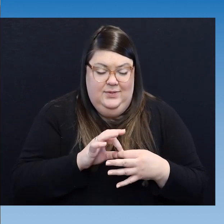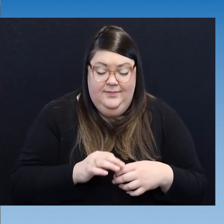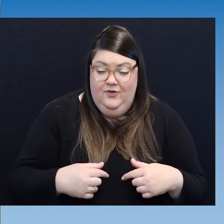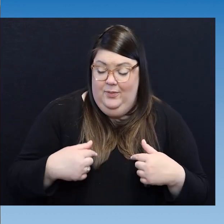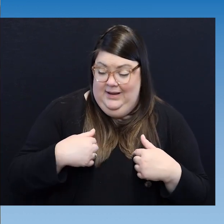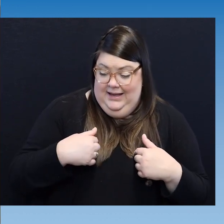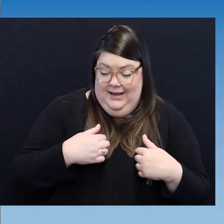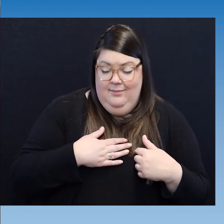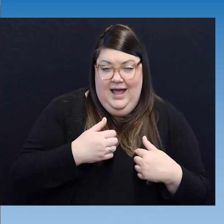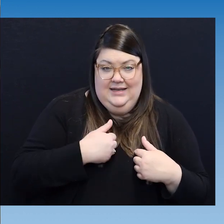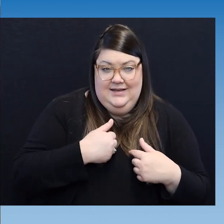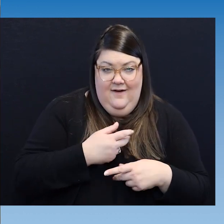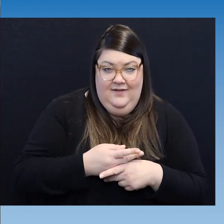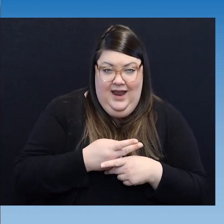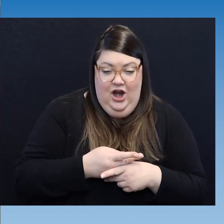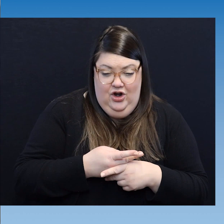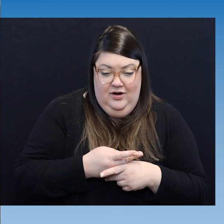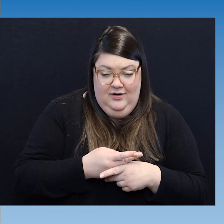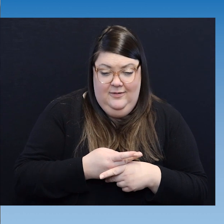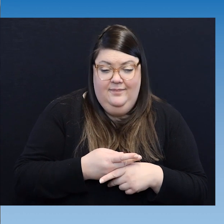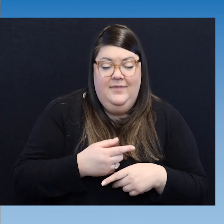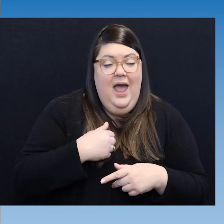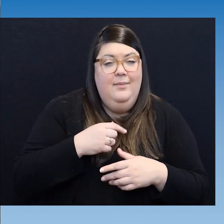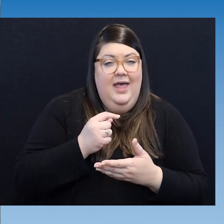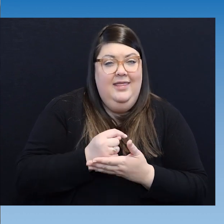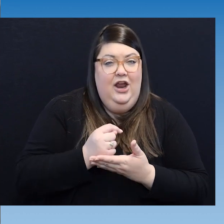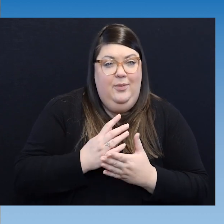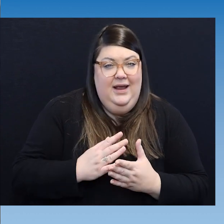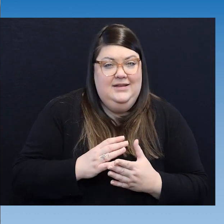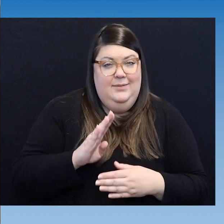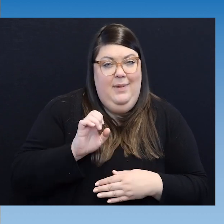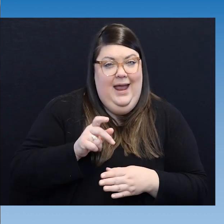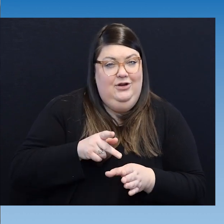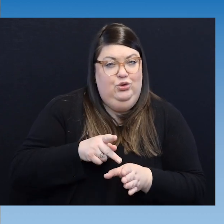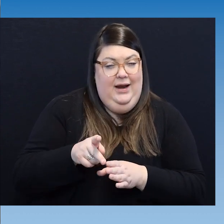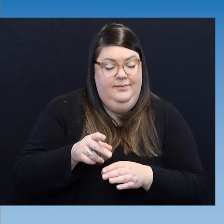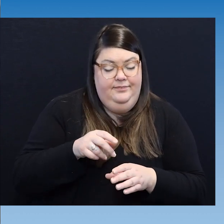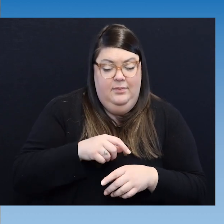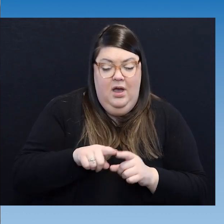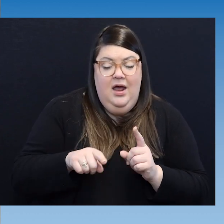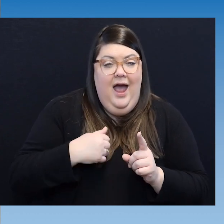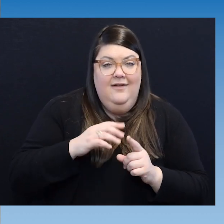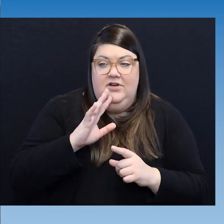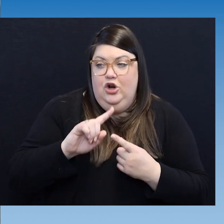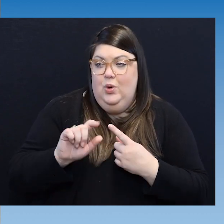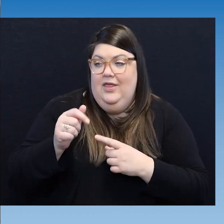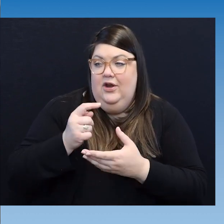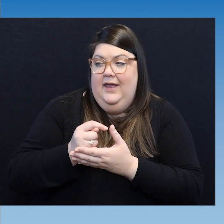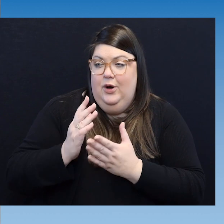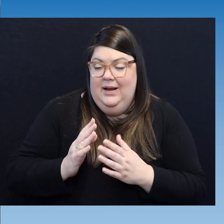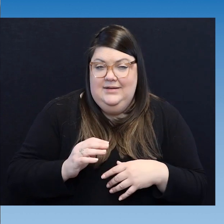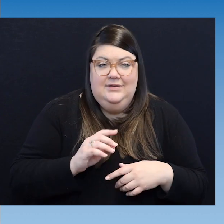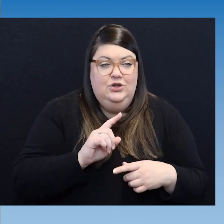my self-care, by me being a therapist by trade, I talk to other therapists. I talk to other